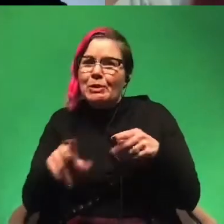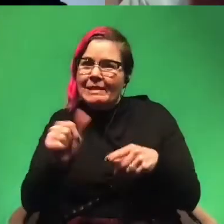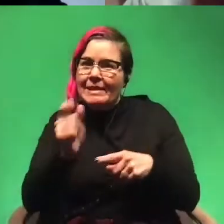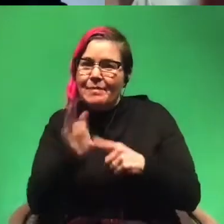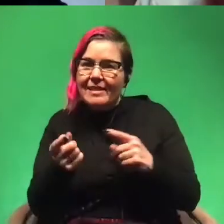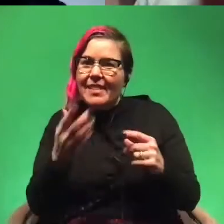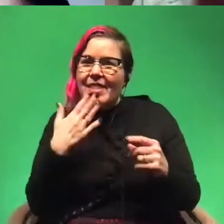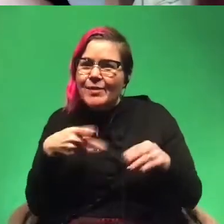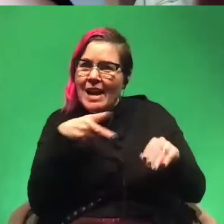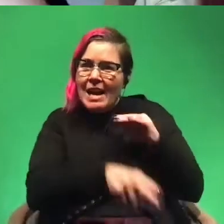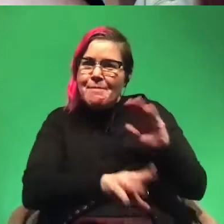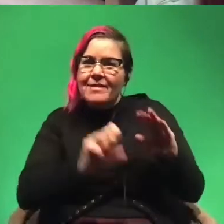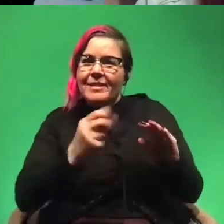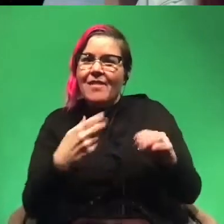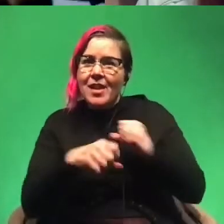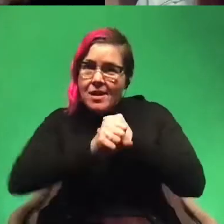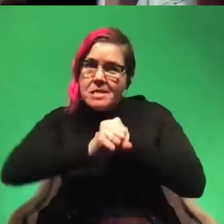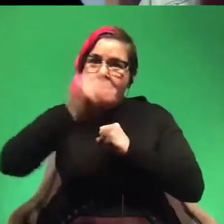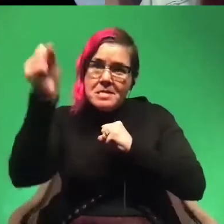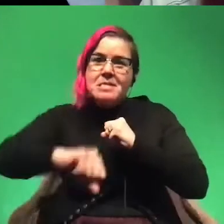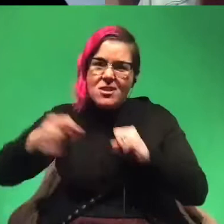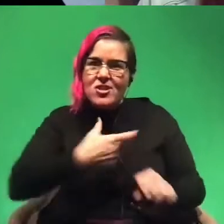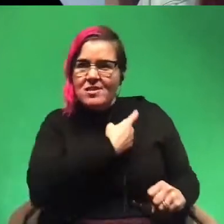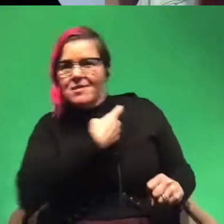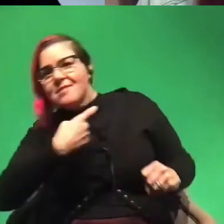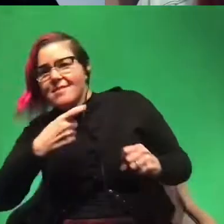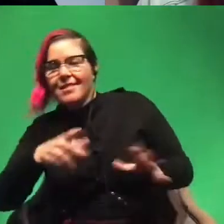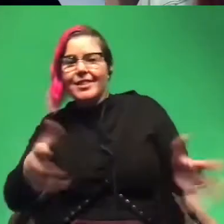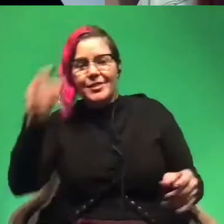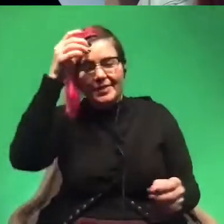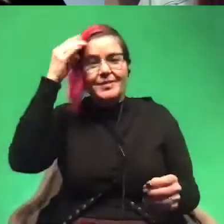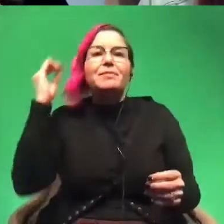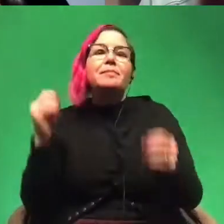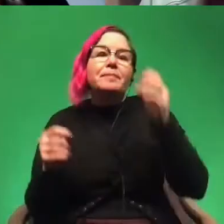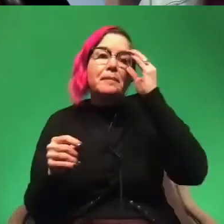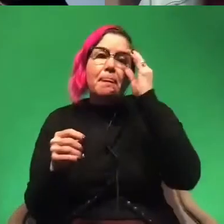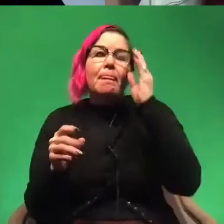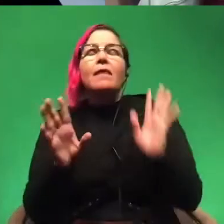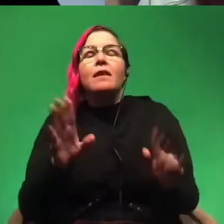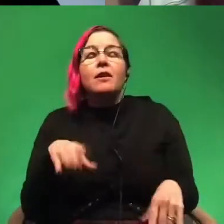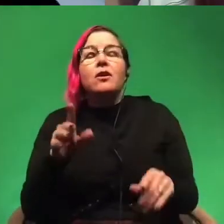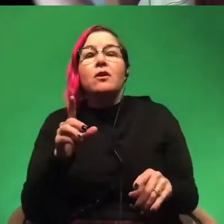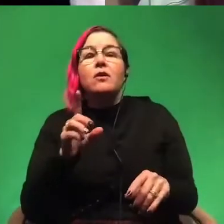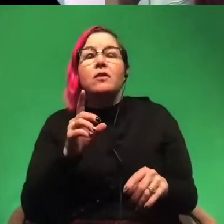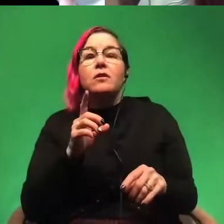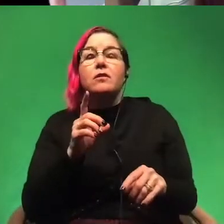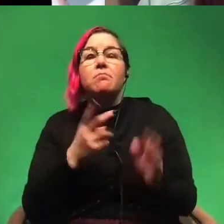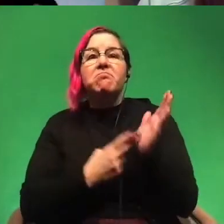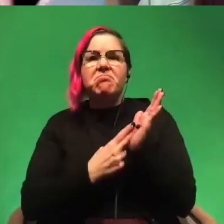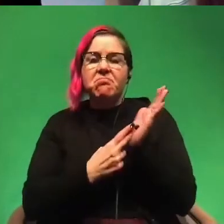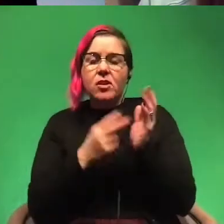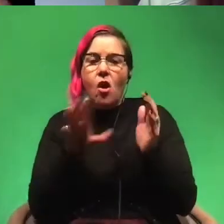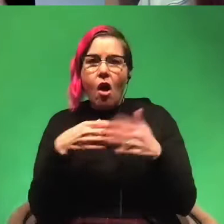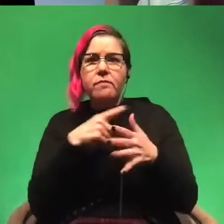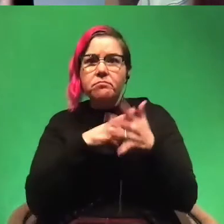Thanks for not cutting me off, Sarah. I feel like it was like a drag me here any second. You know, realistically, all of this being said,